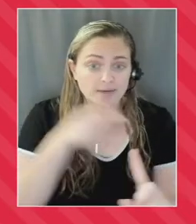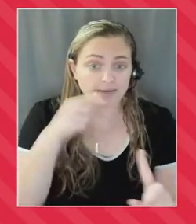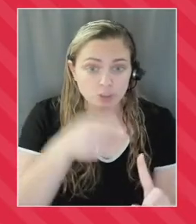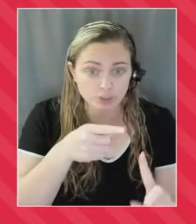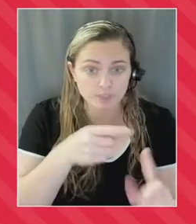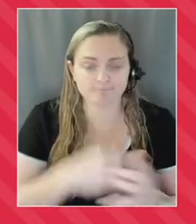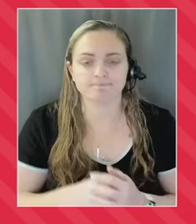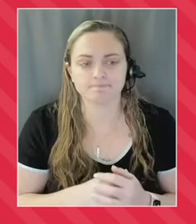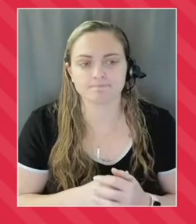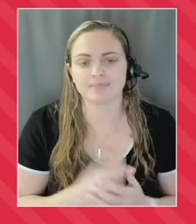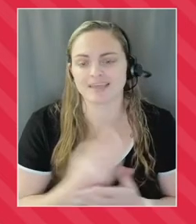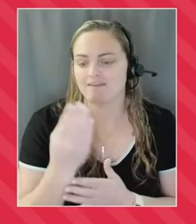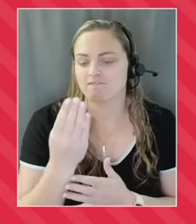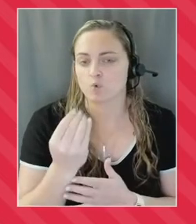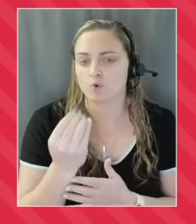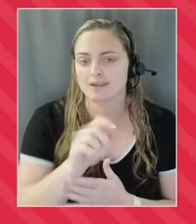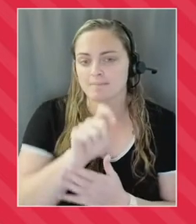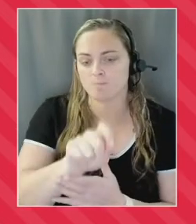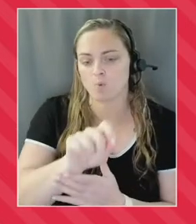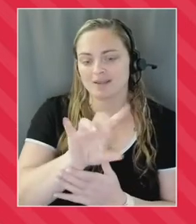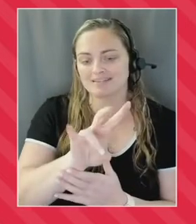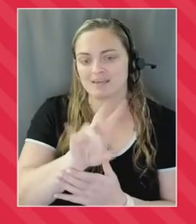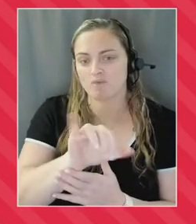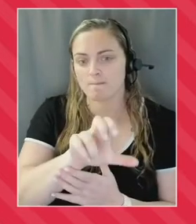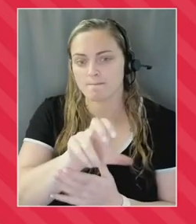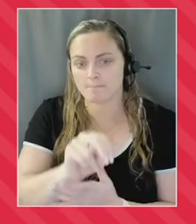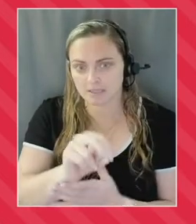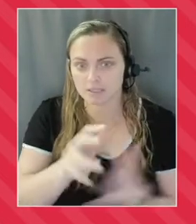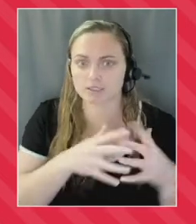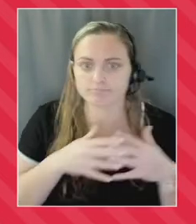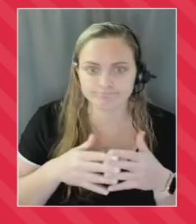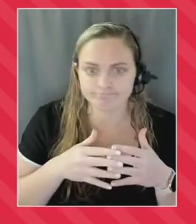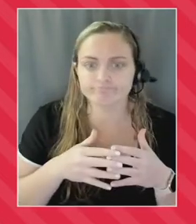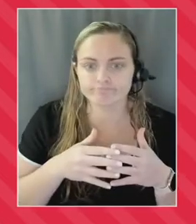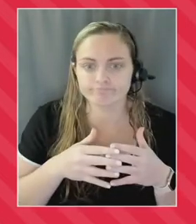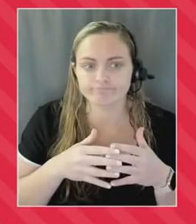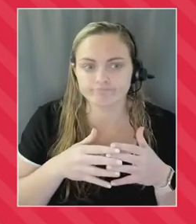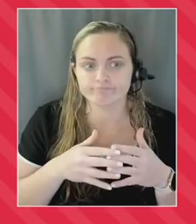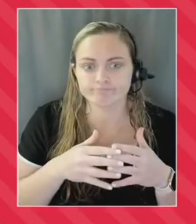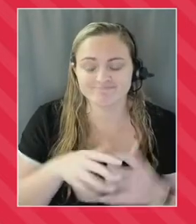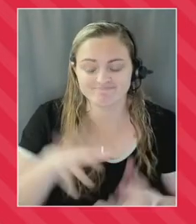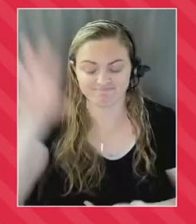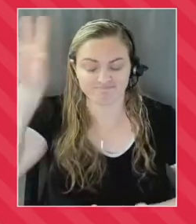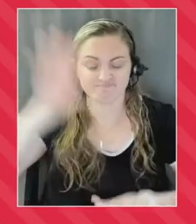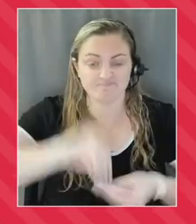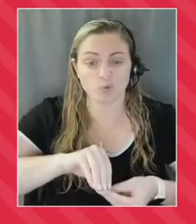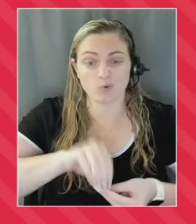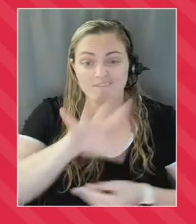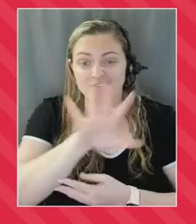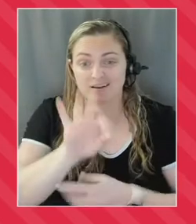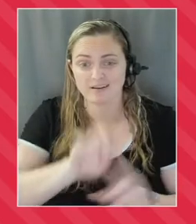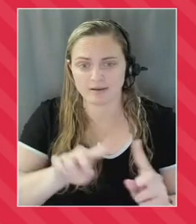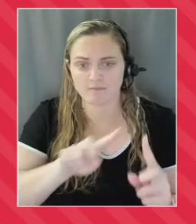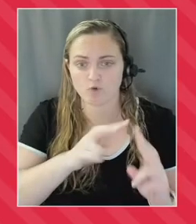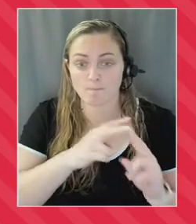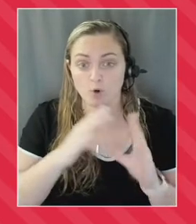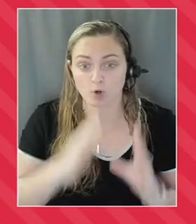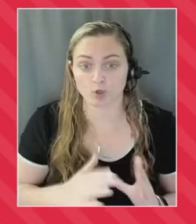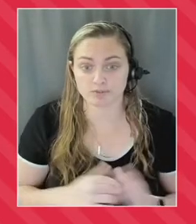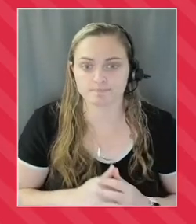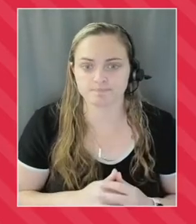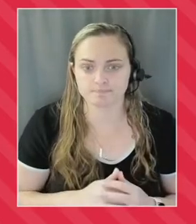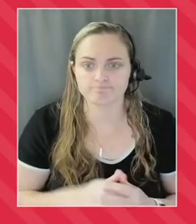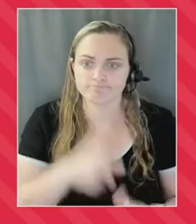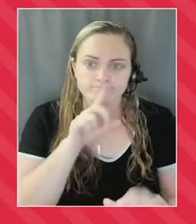over 14.7 million Americans and works with a total of 59 partners who have committed to